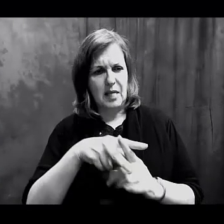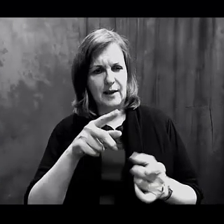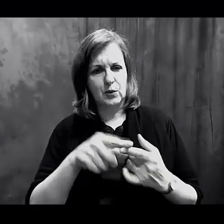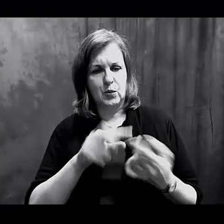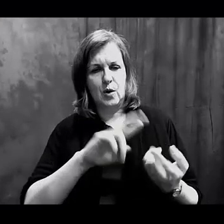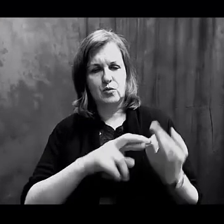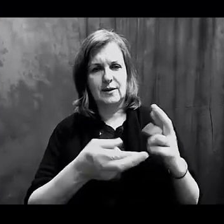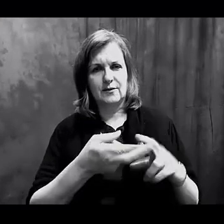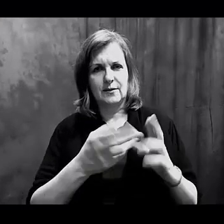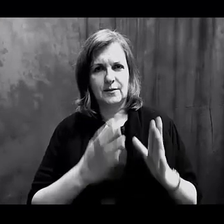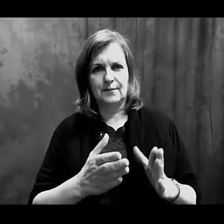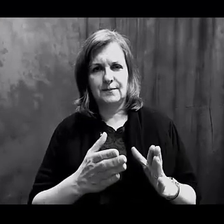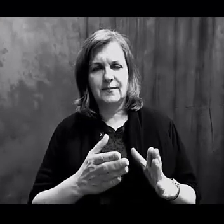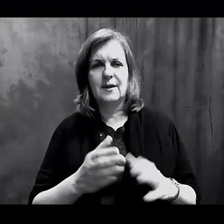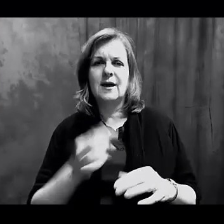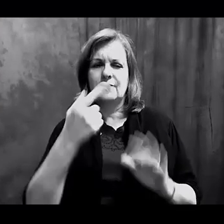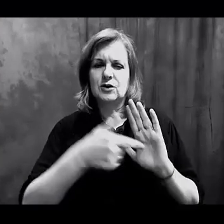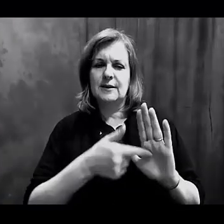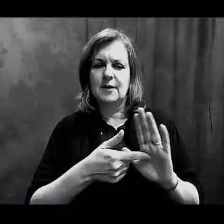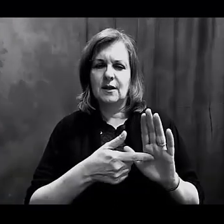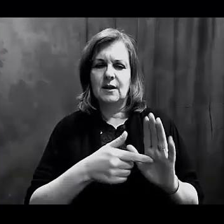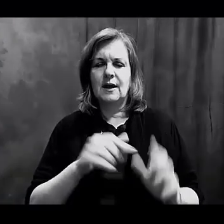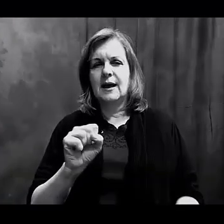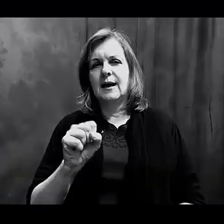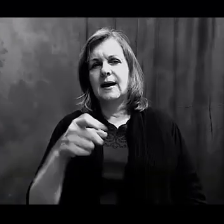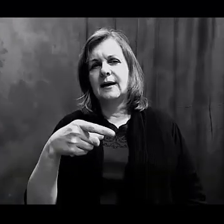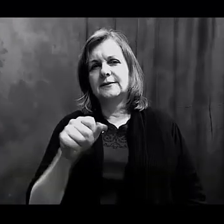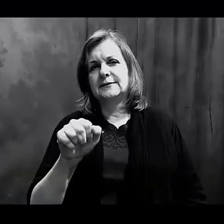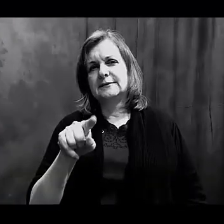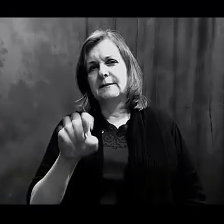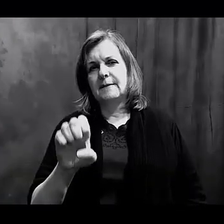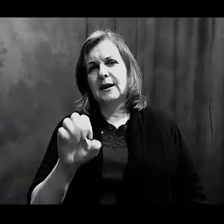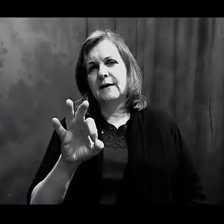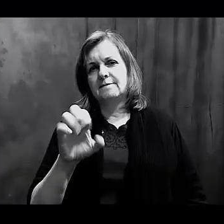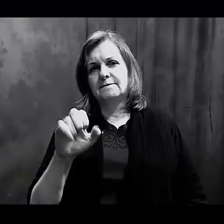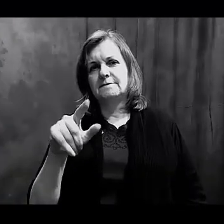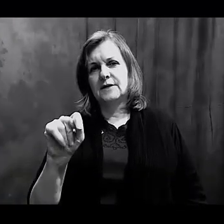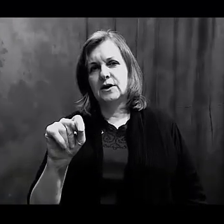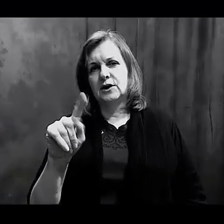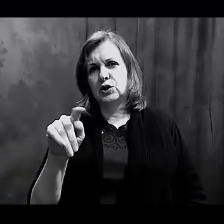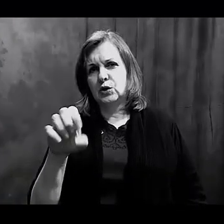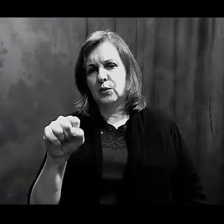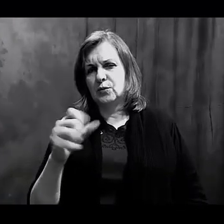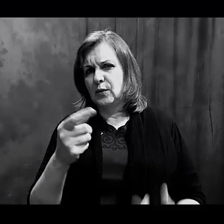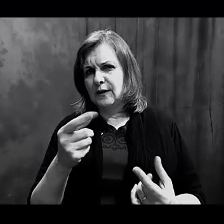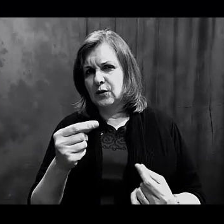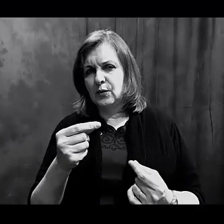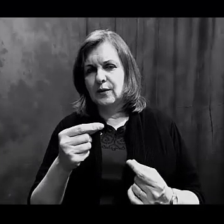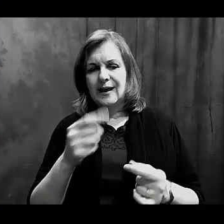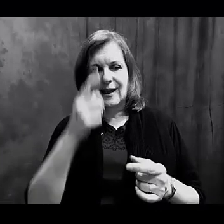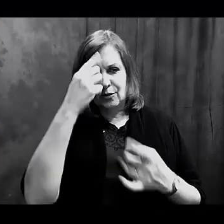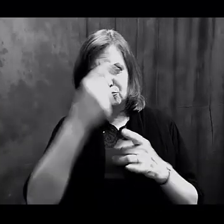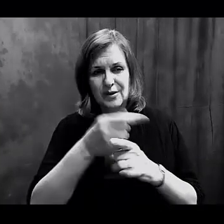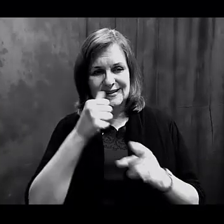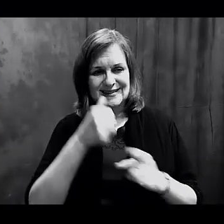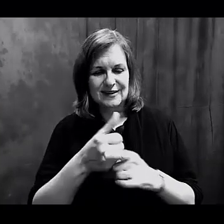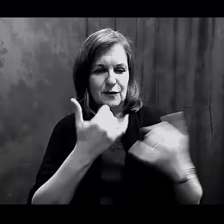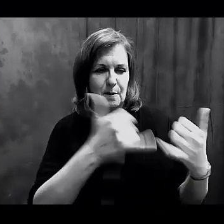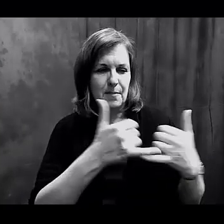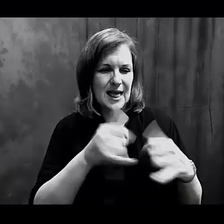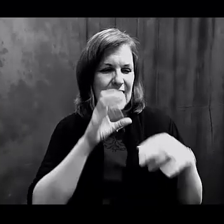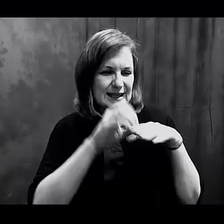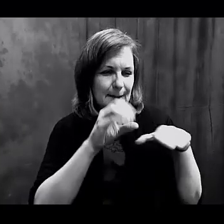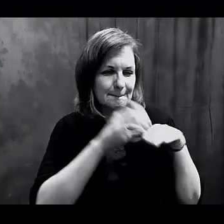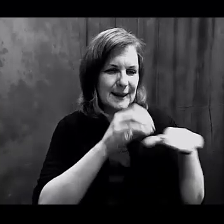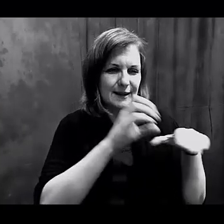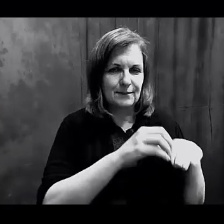for relatives, things like I have here for you, are spadefoot toads. They will actually kind of just nip at their siblings like they're having